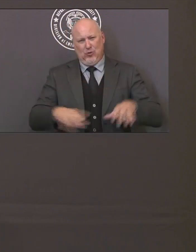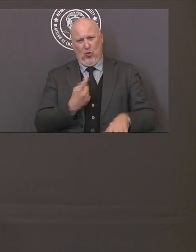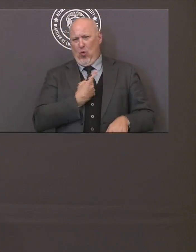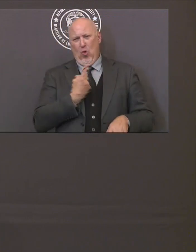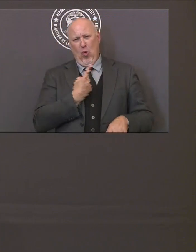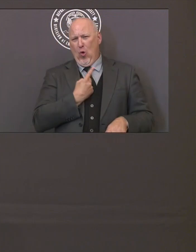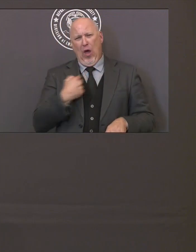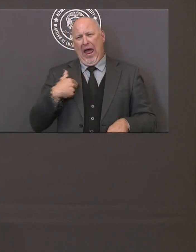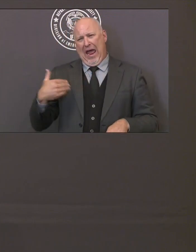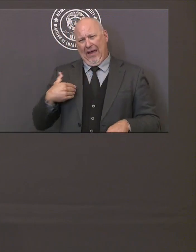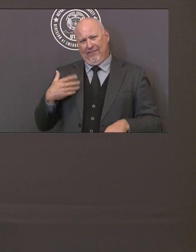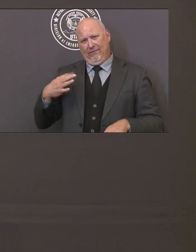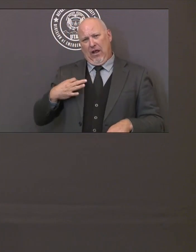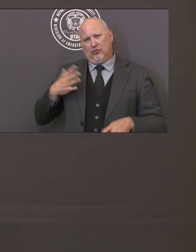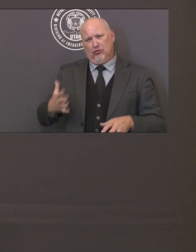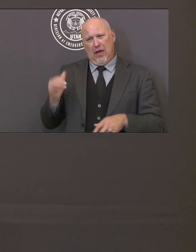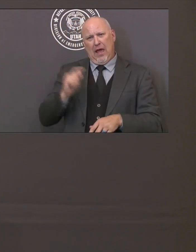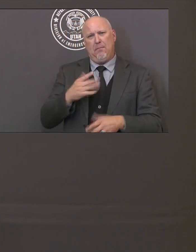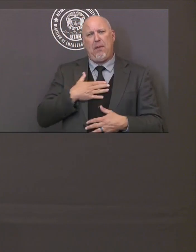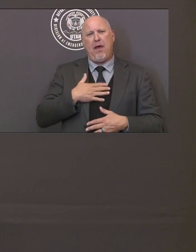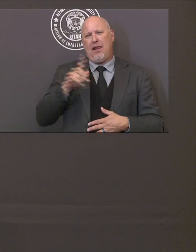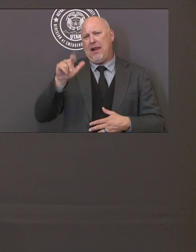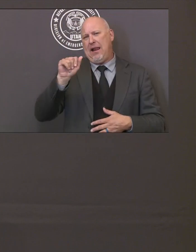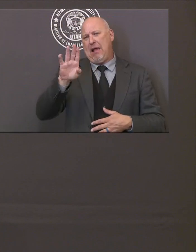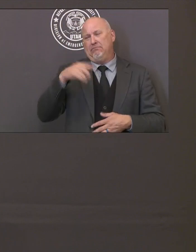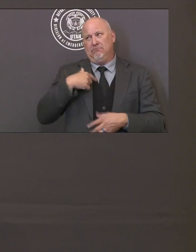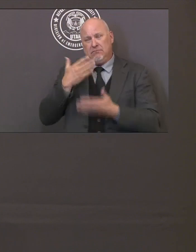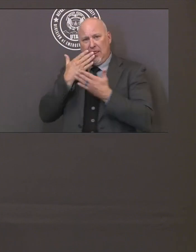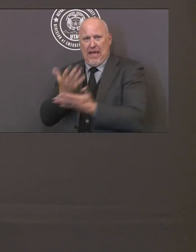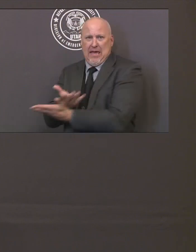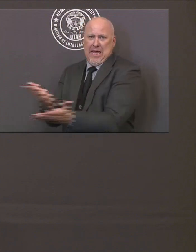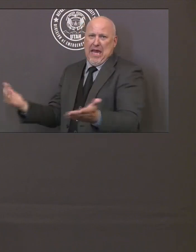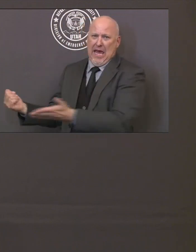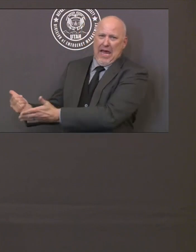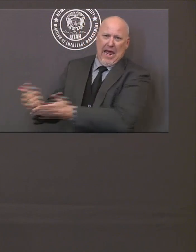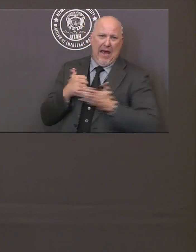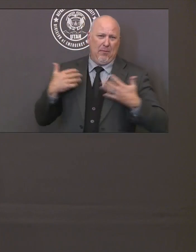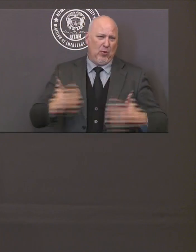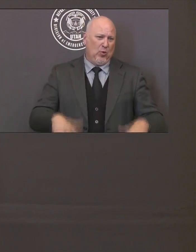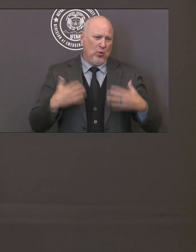the study itself. It has all of the information and names there.